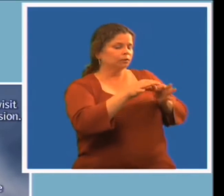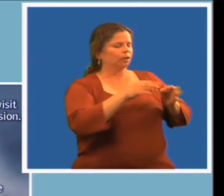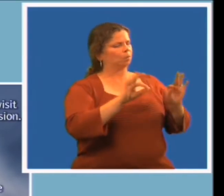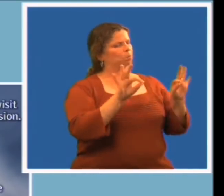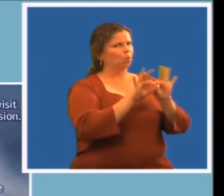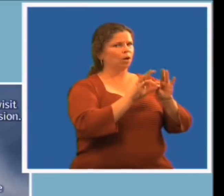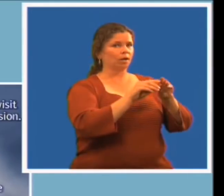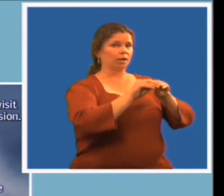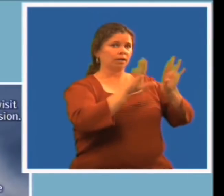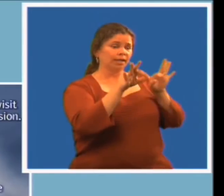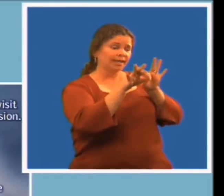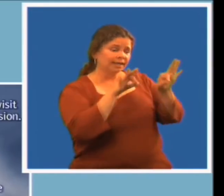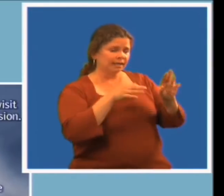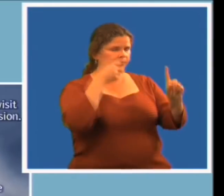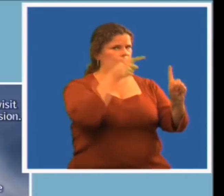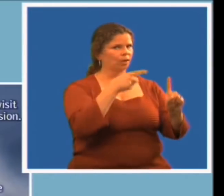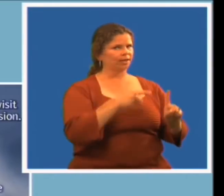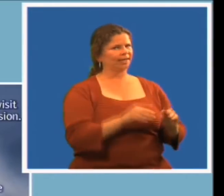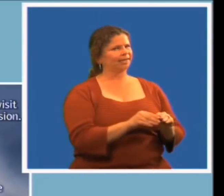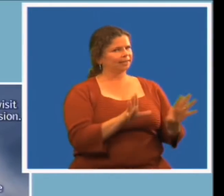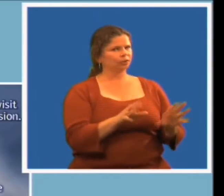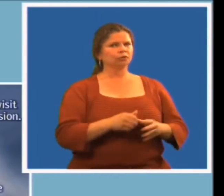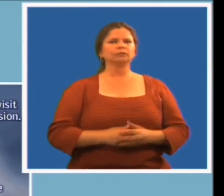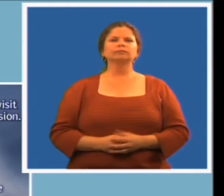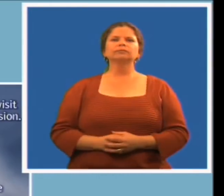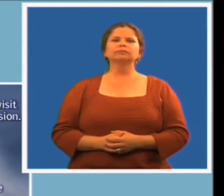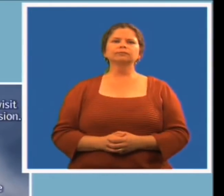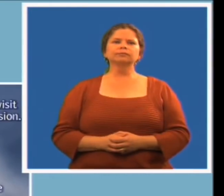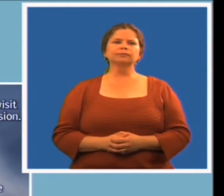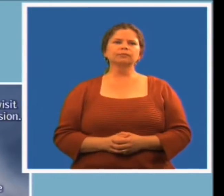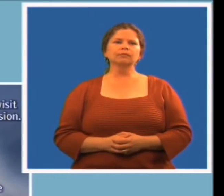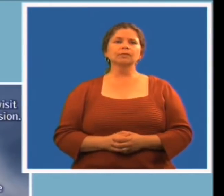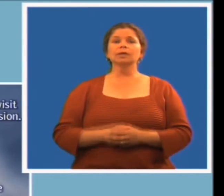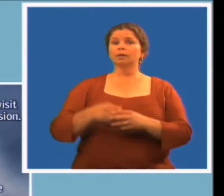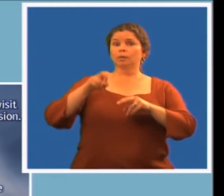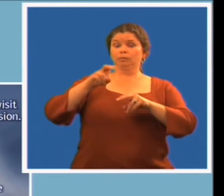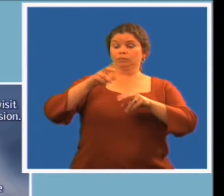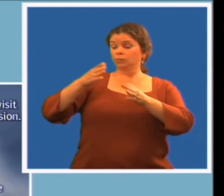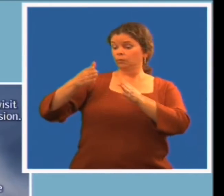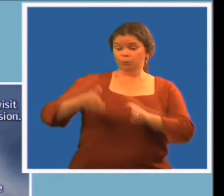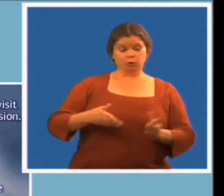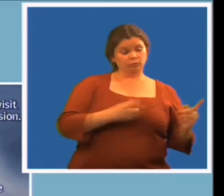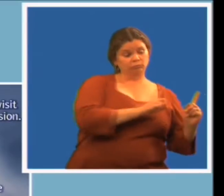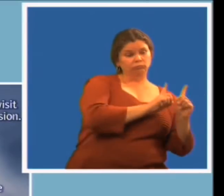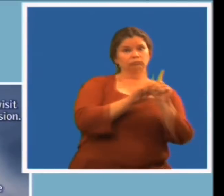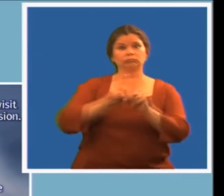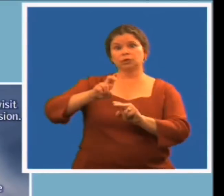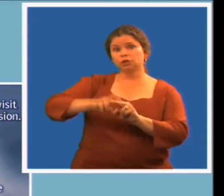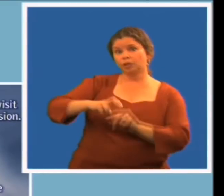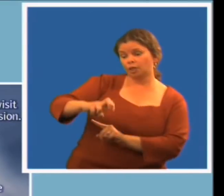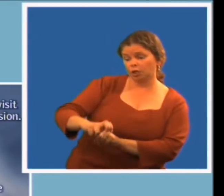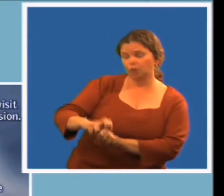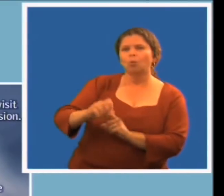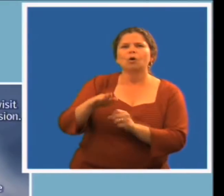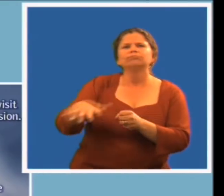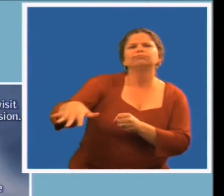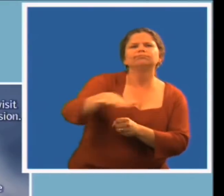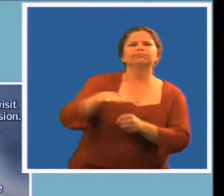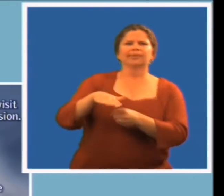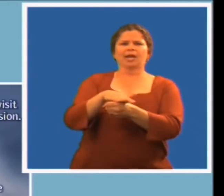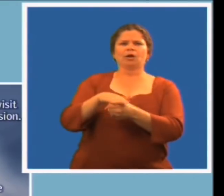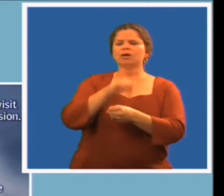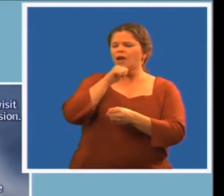you're giving directions or information, be precise and descriptive. Guide the person to a chair or